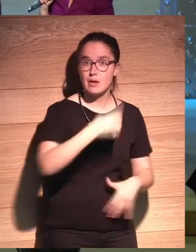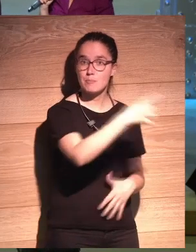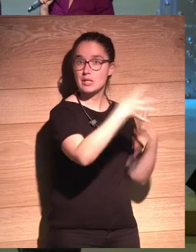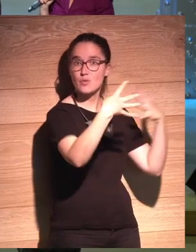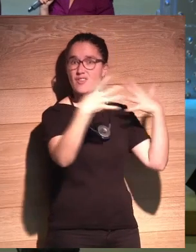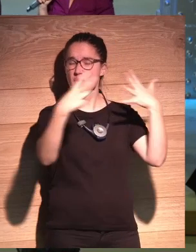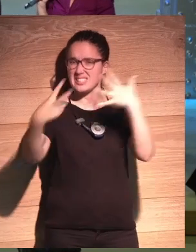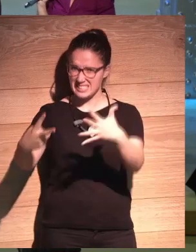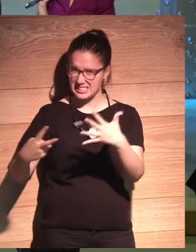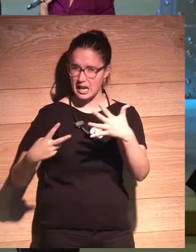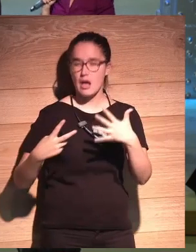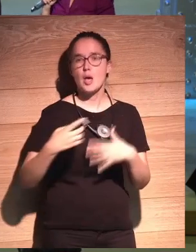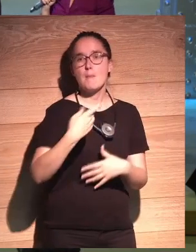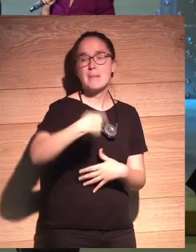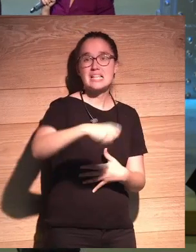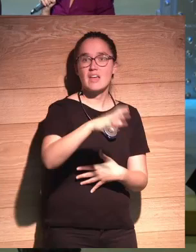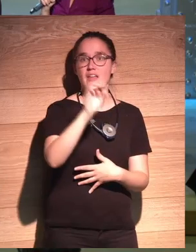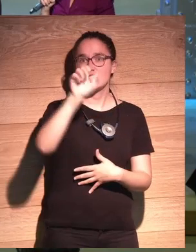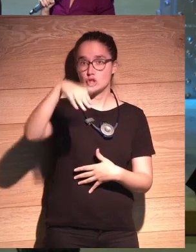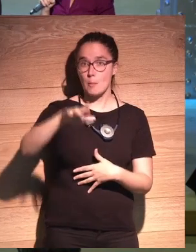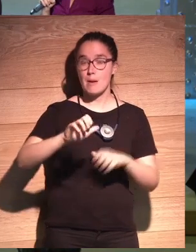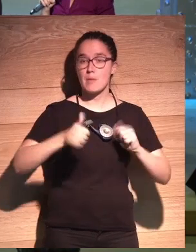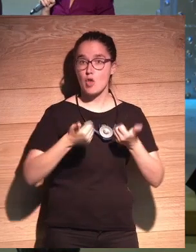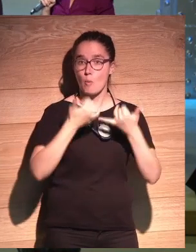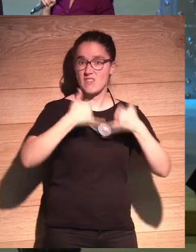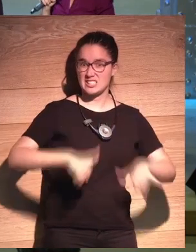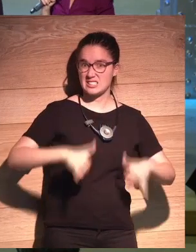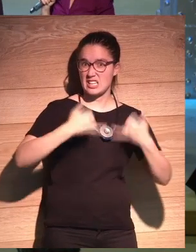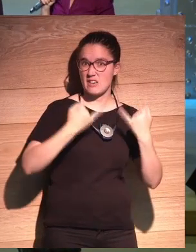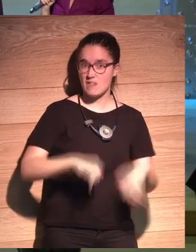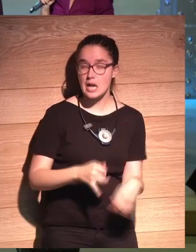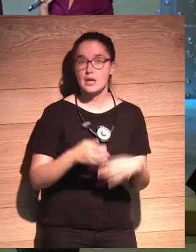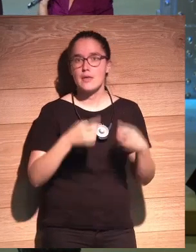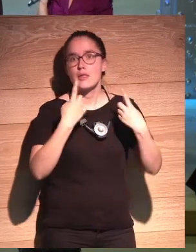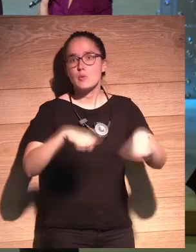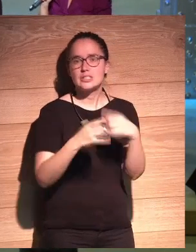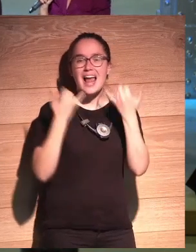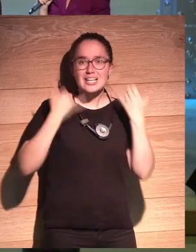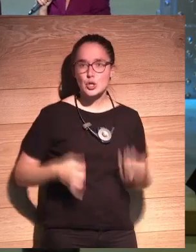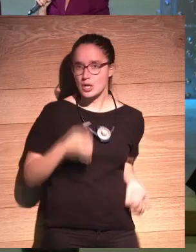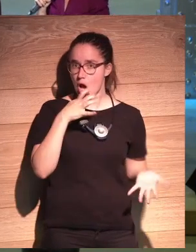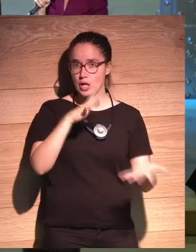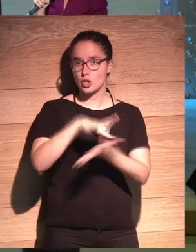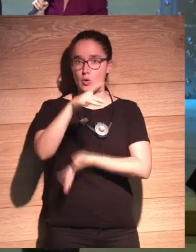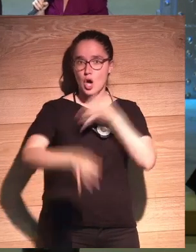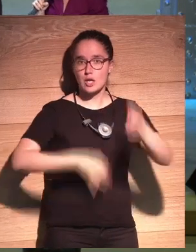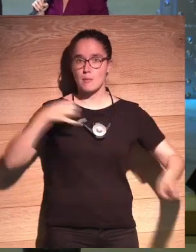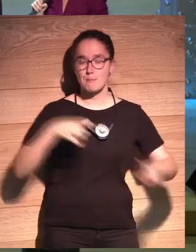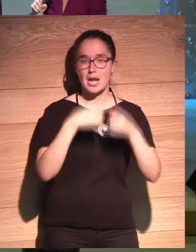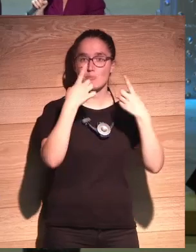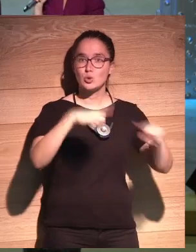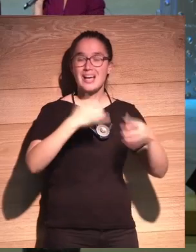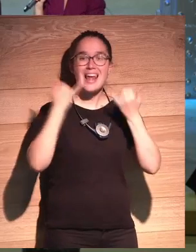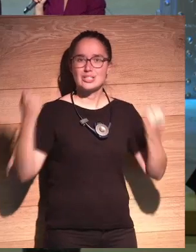Festival since 1996, president of Strom, that started out being an electronic music festival, and that